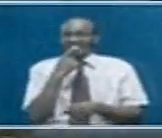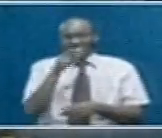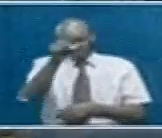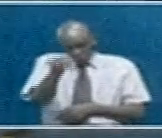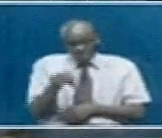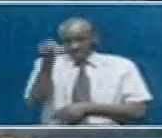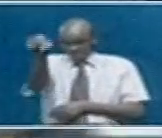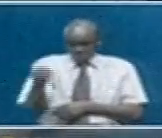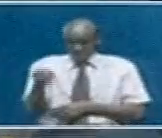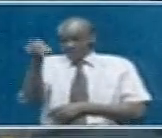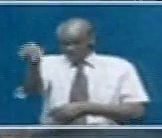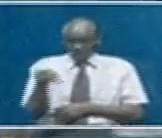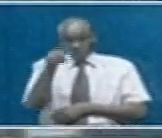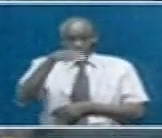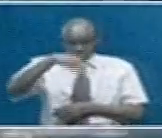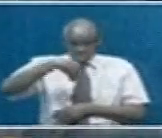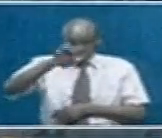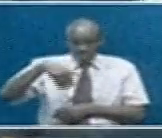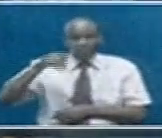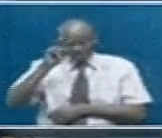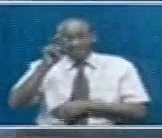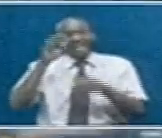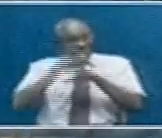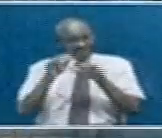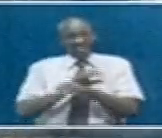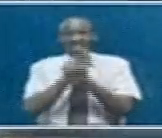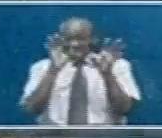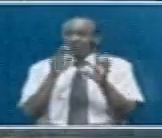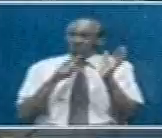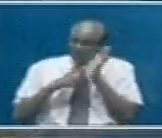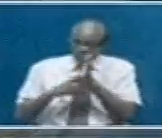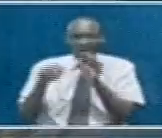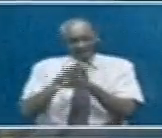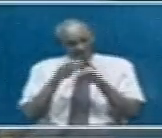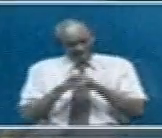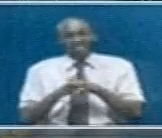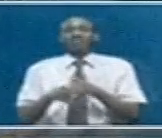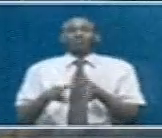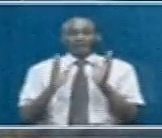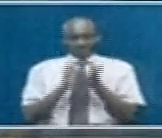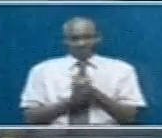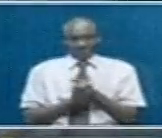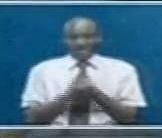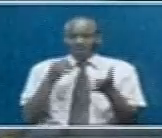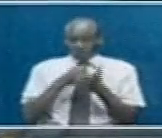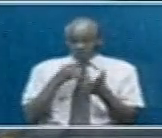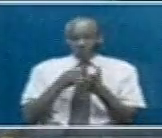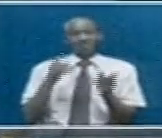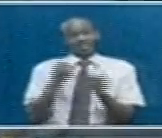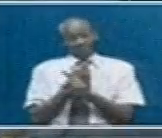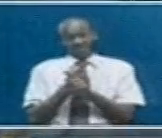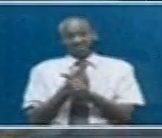have seen in due course part of the contract which we awarded, to make sure that we mark all the highways and including zebra